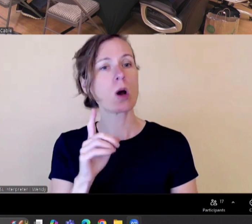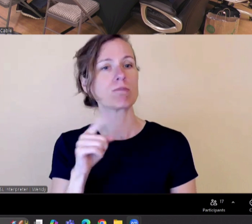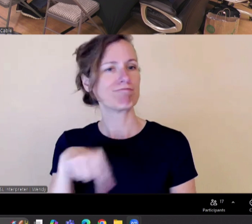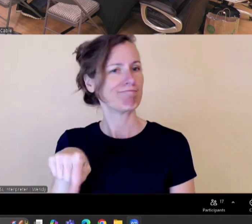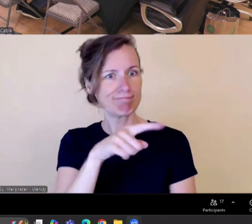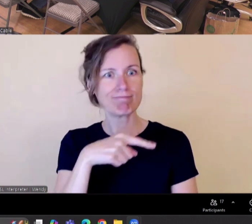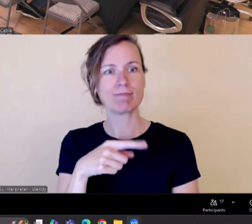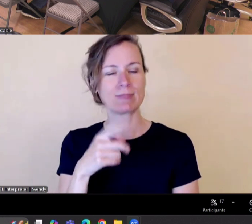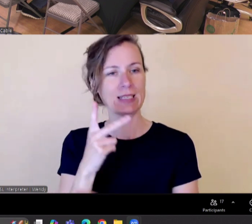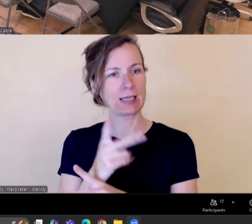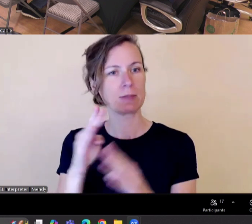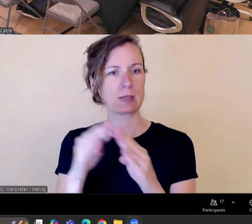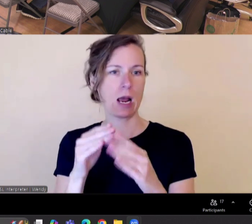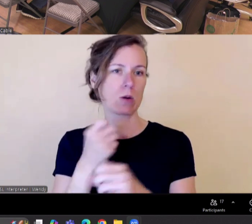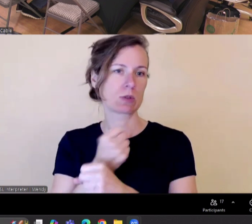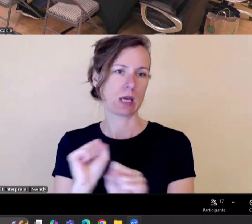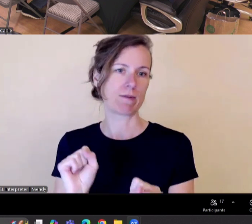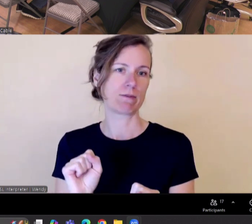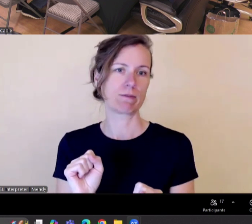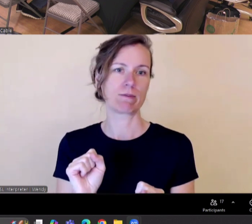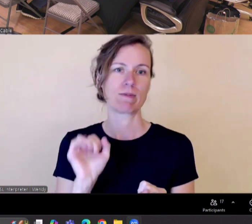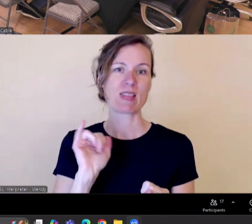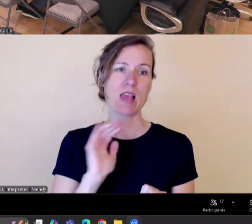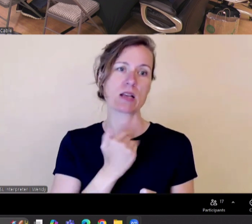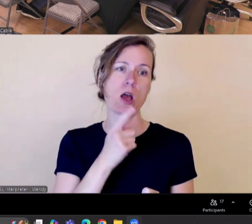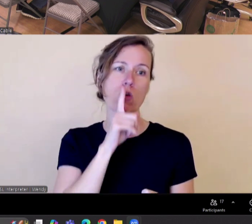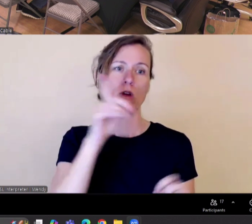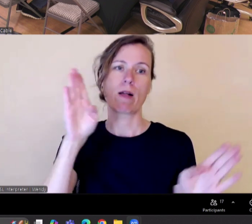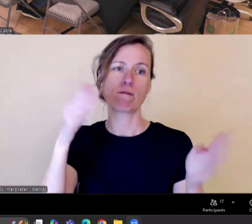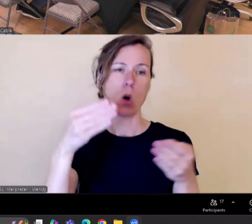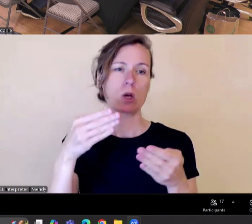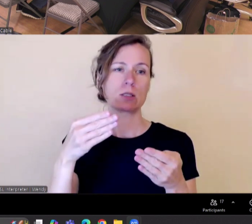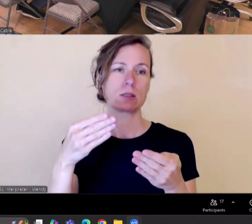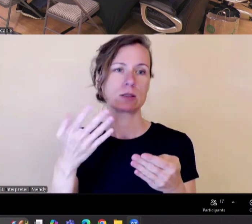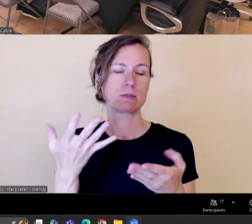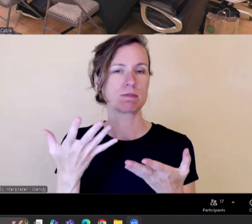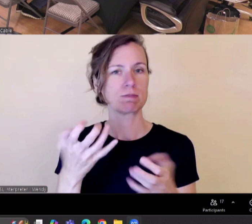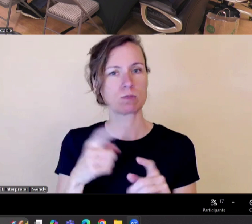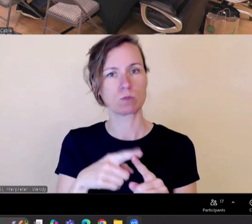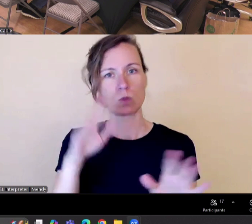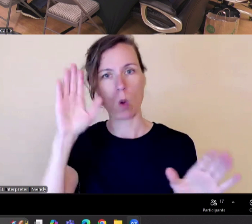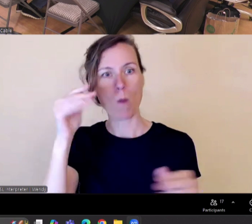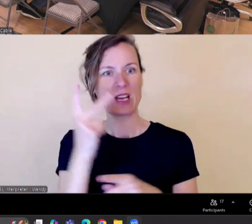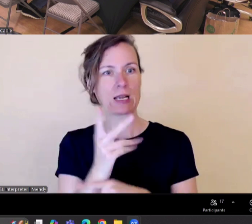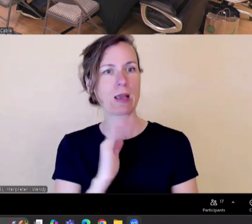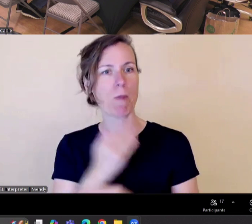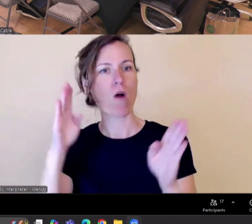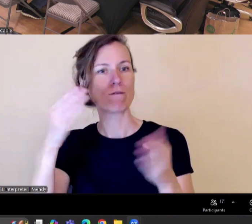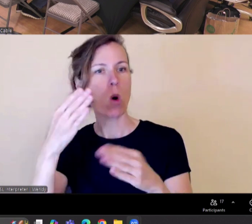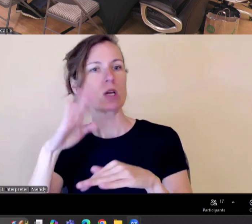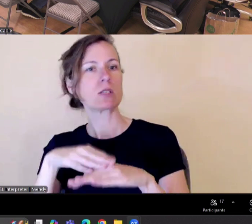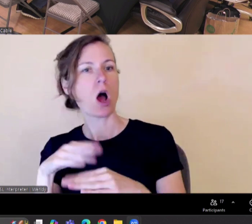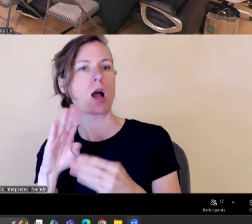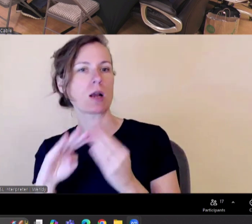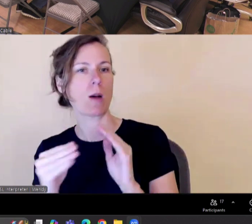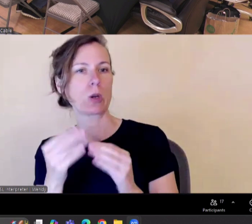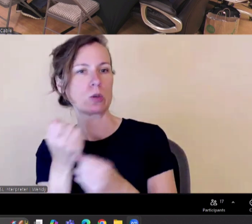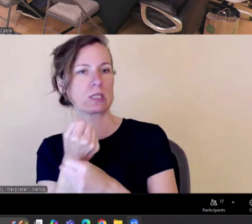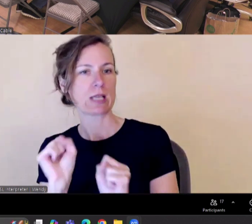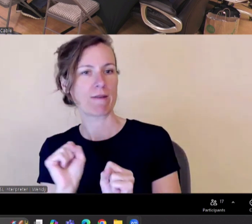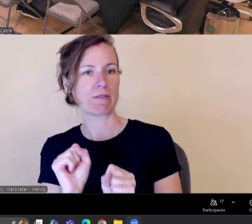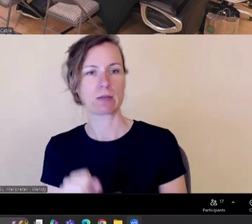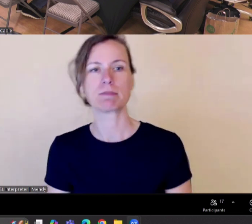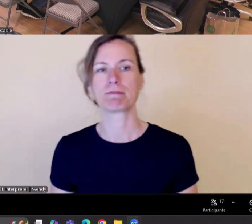think that's our primary focus. And I'd like to at least hopefully keep our focus on the community safety. Thank